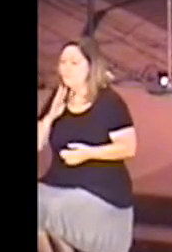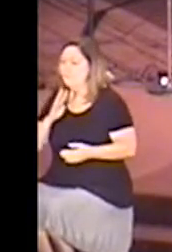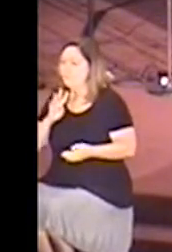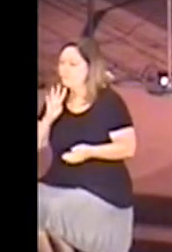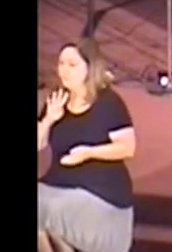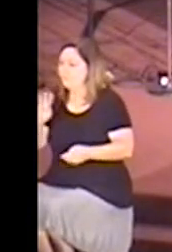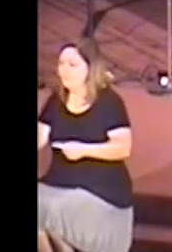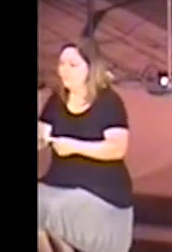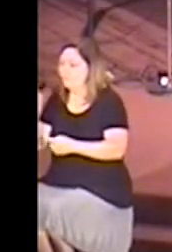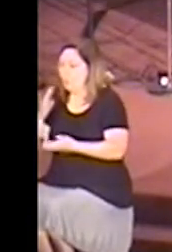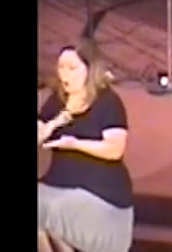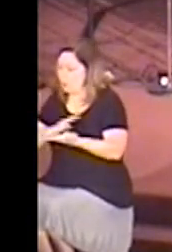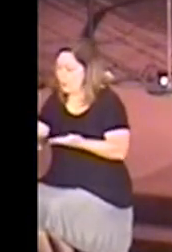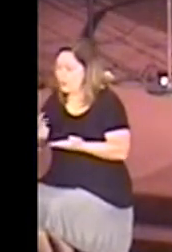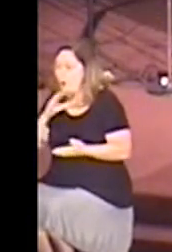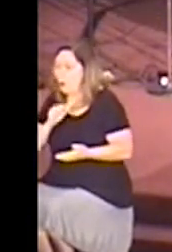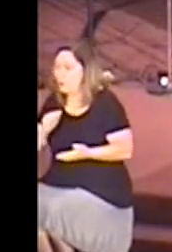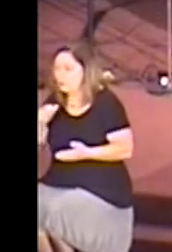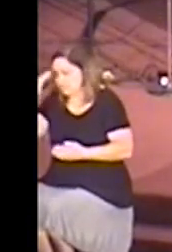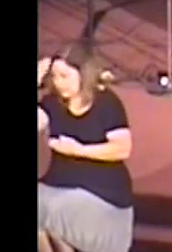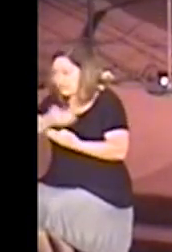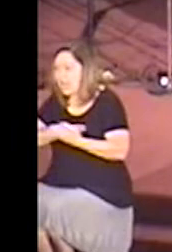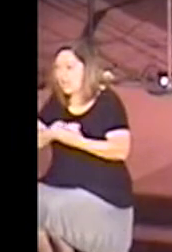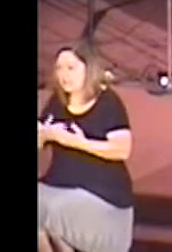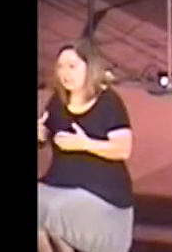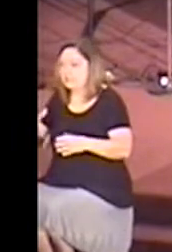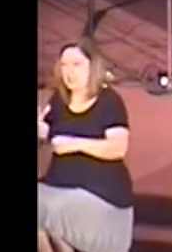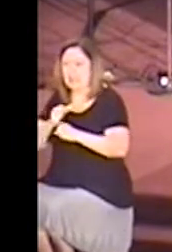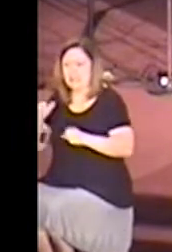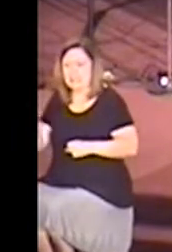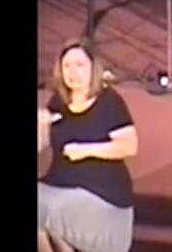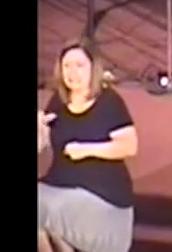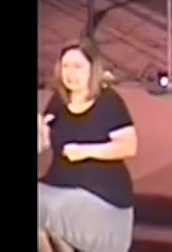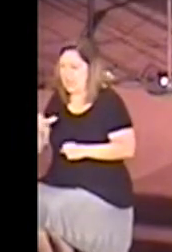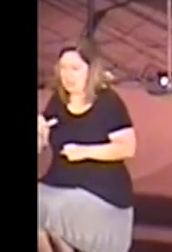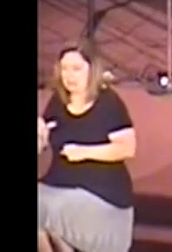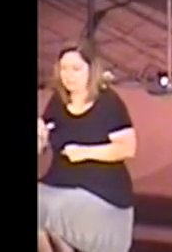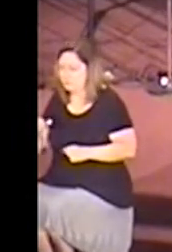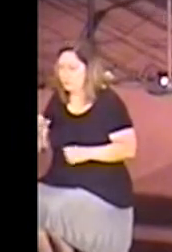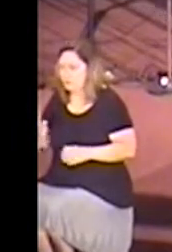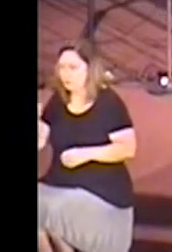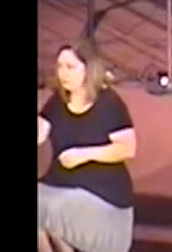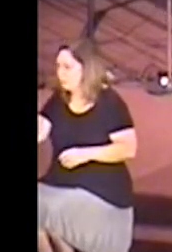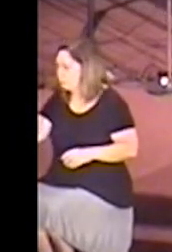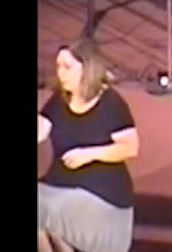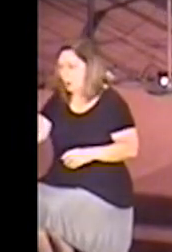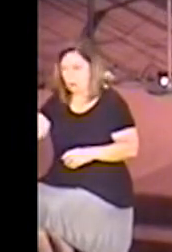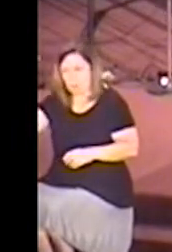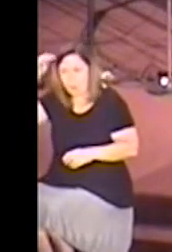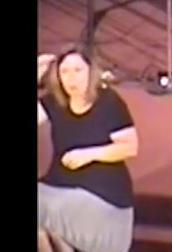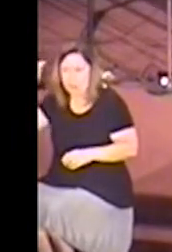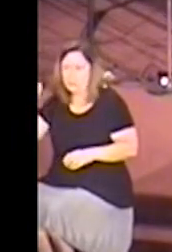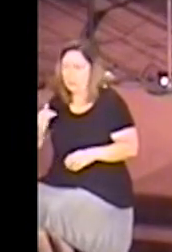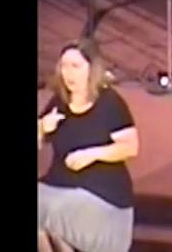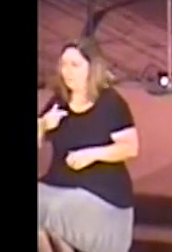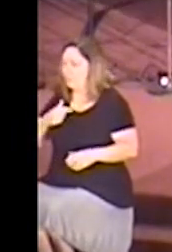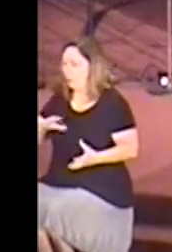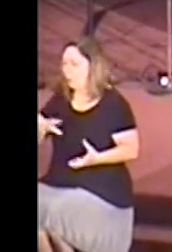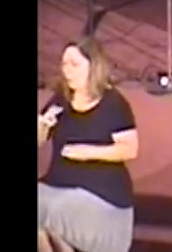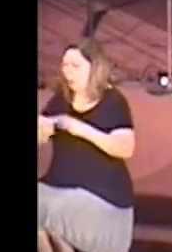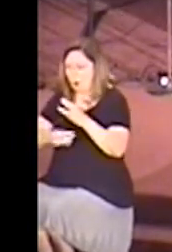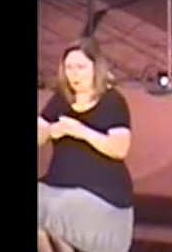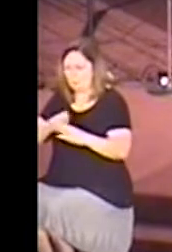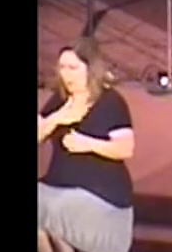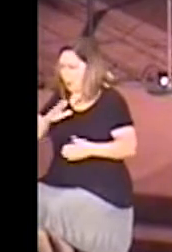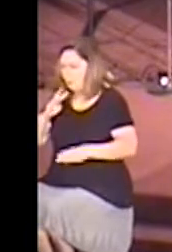exact same brain tumor. I mean, you want to talk about being devastated. My world would be wrecked if my daughter and my son